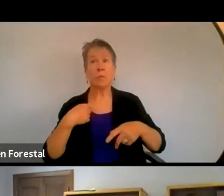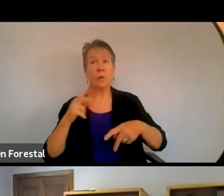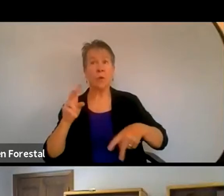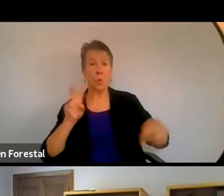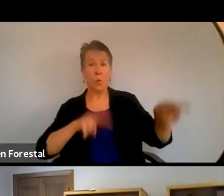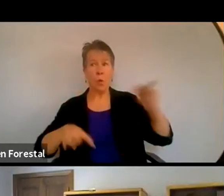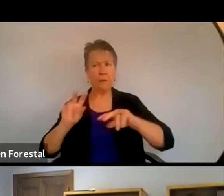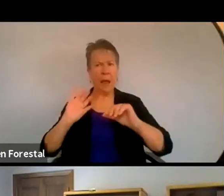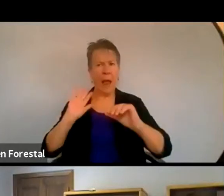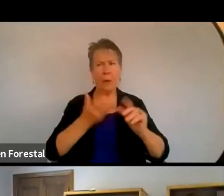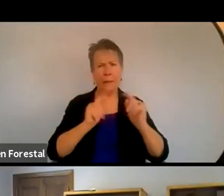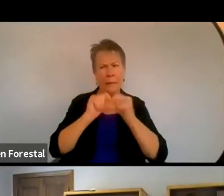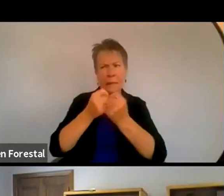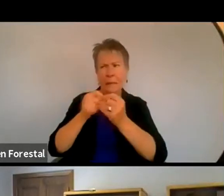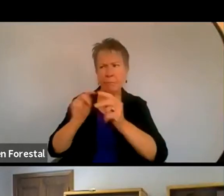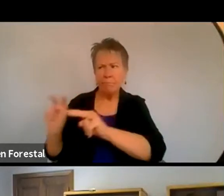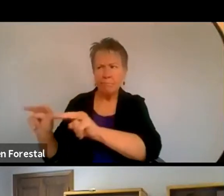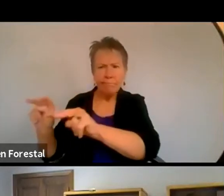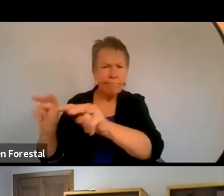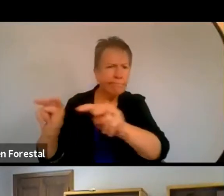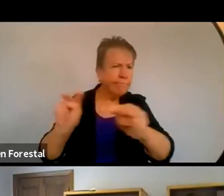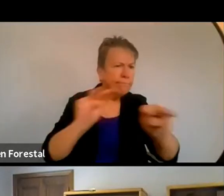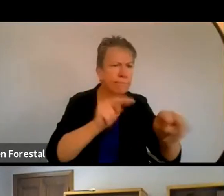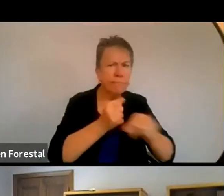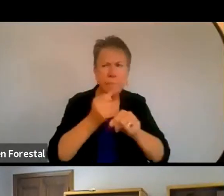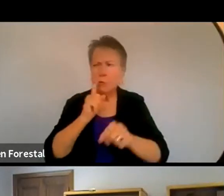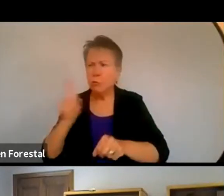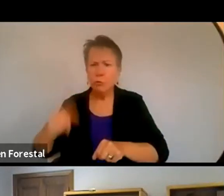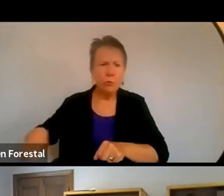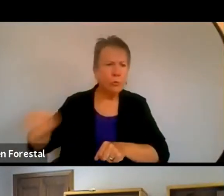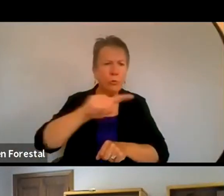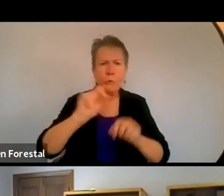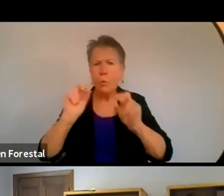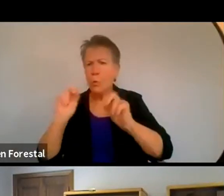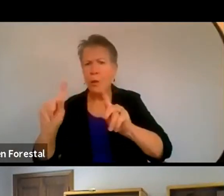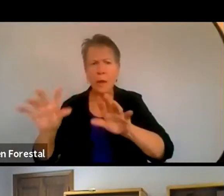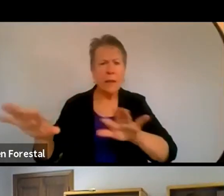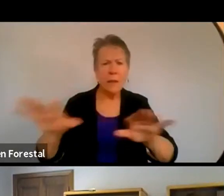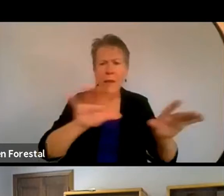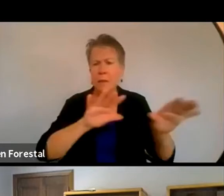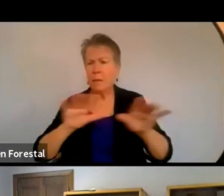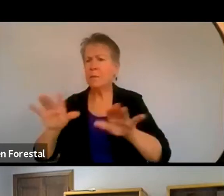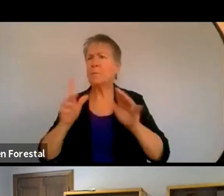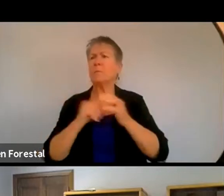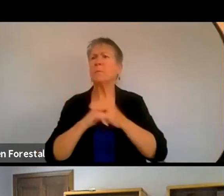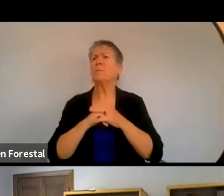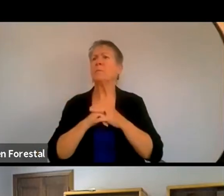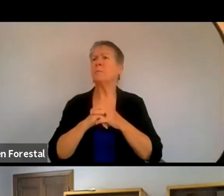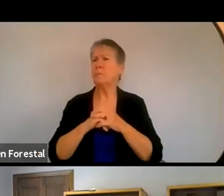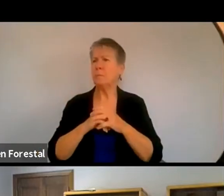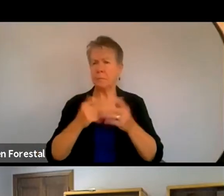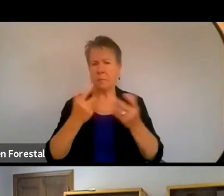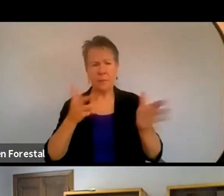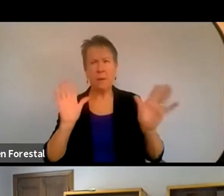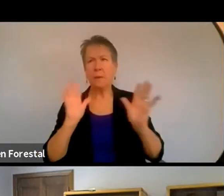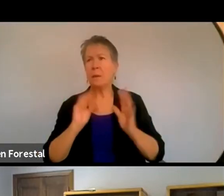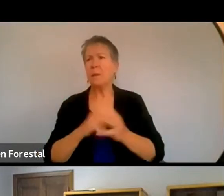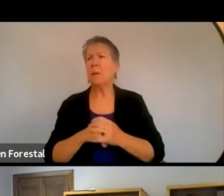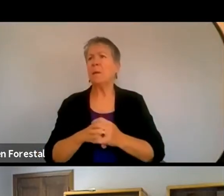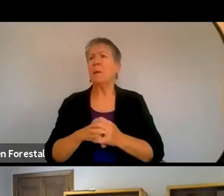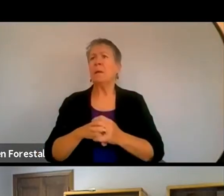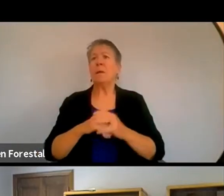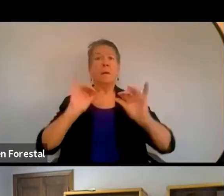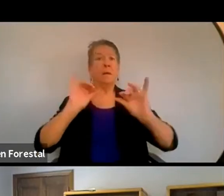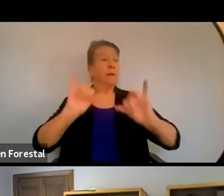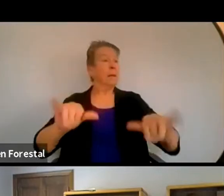here. So with that, on behalf of Judy and Ed, thank you as always. Pat, thank you. I know Paramel Garg, our new